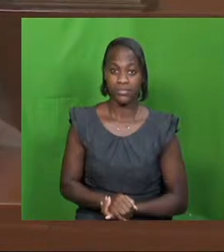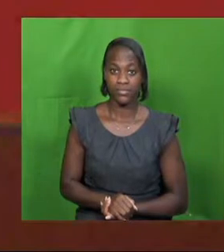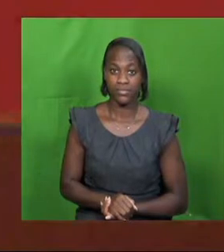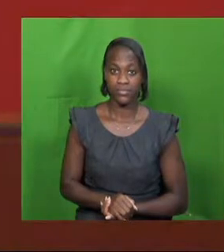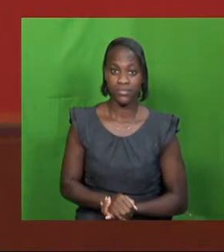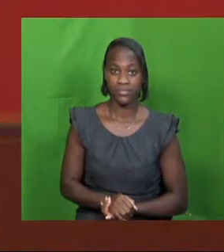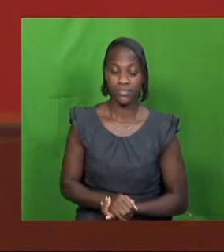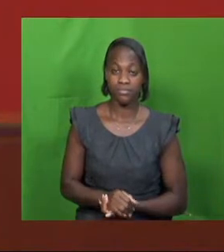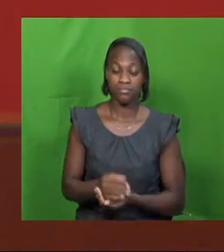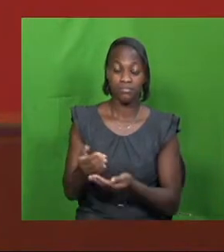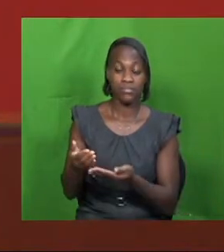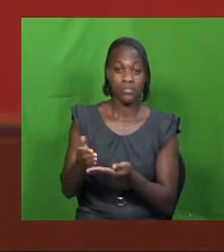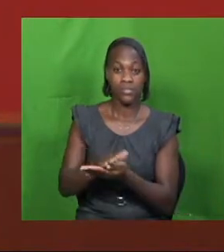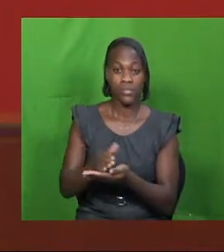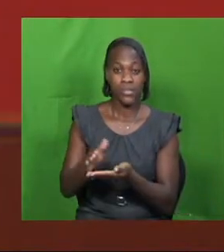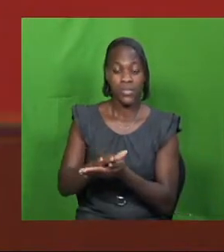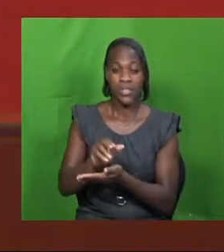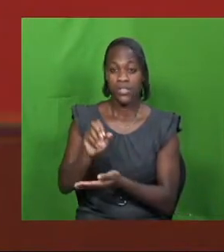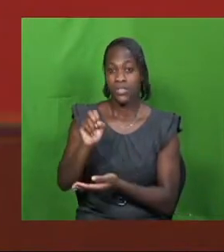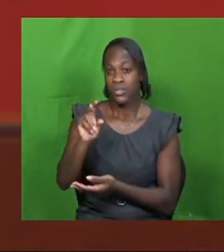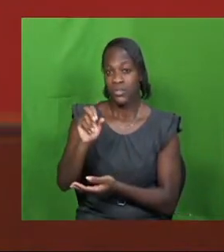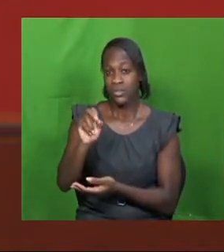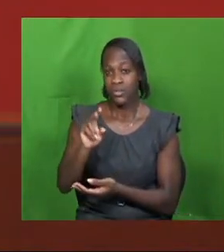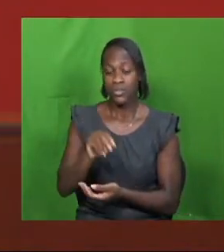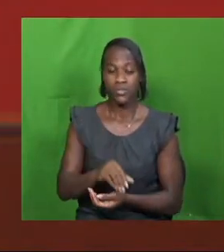Page 12.